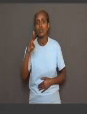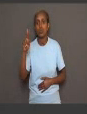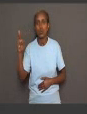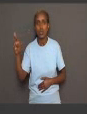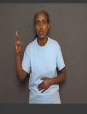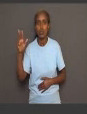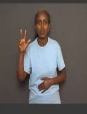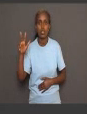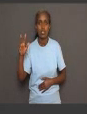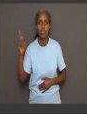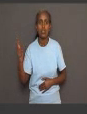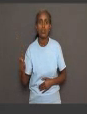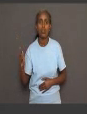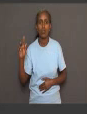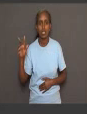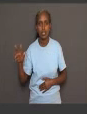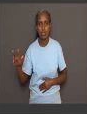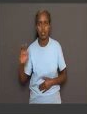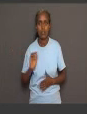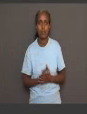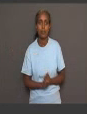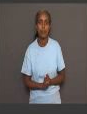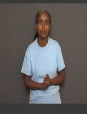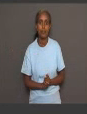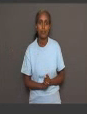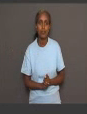root of 3 over 3.